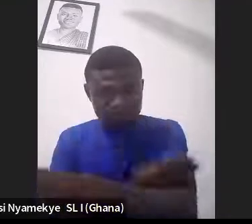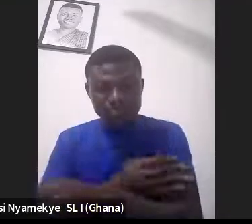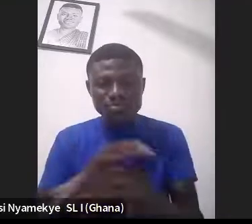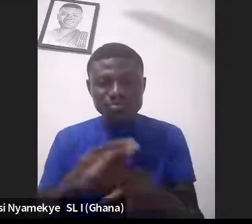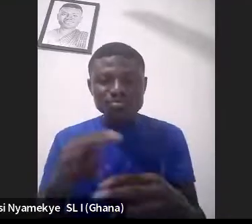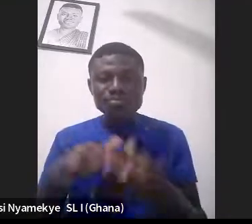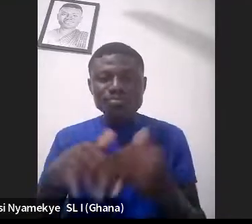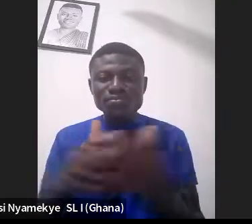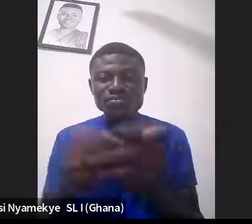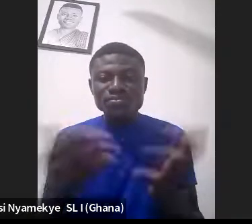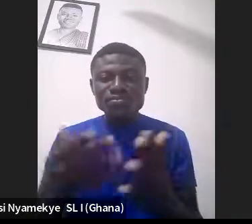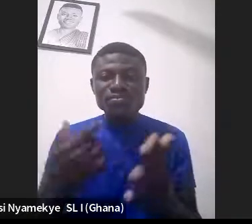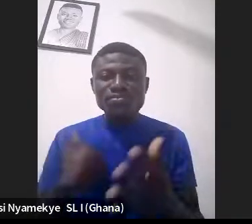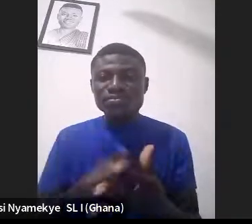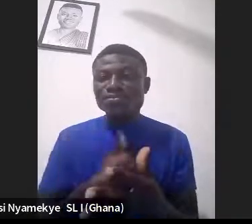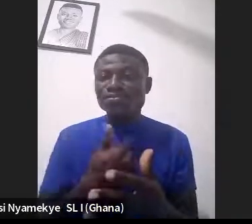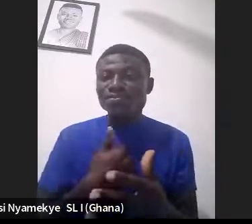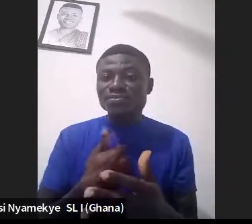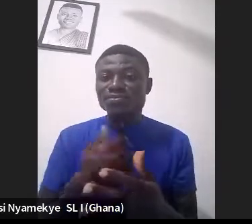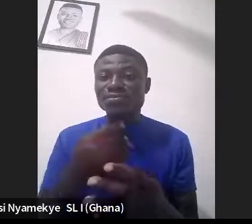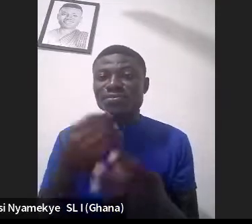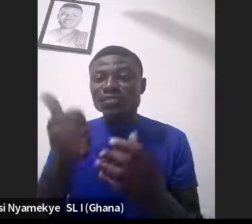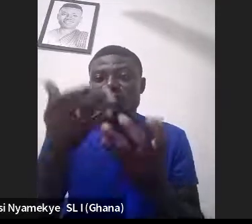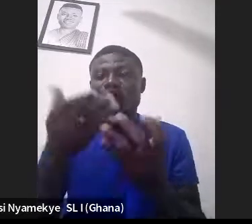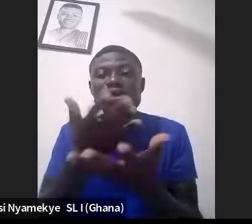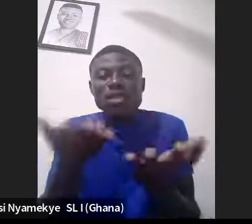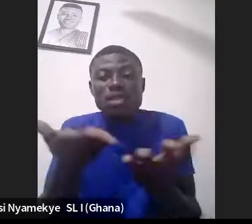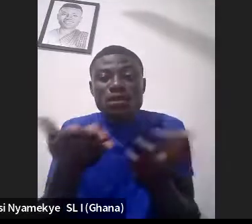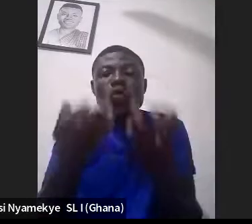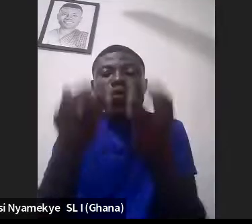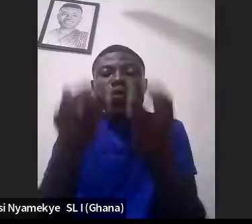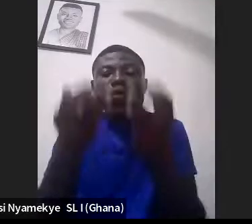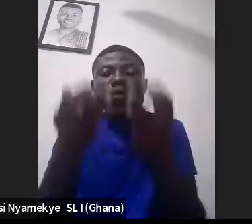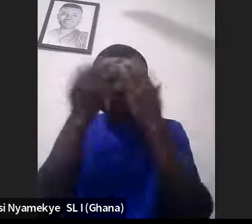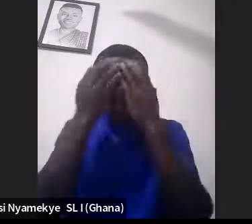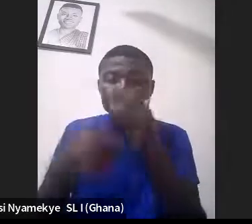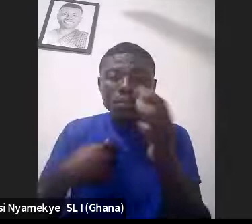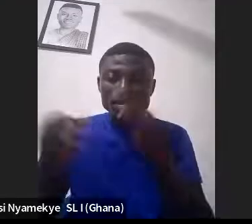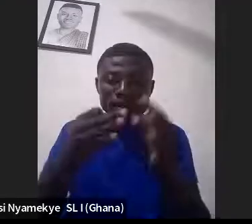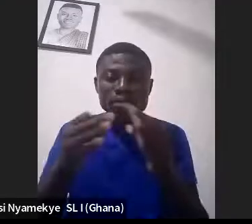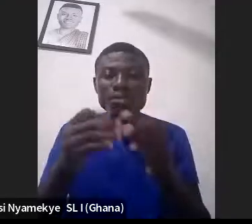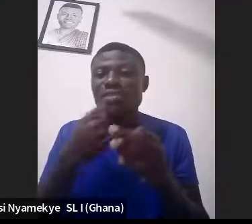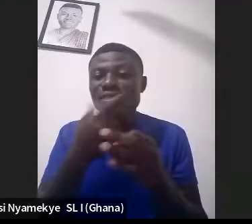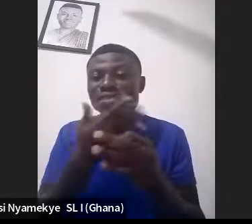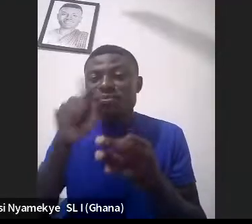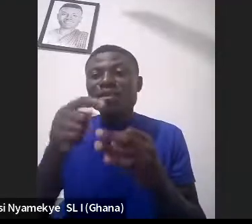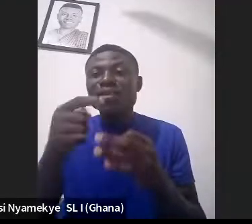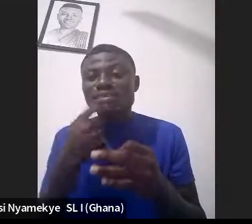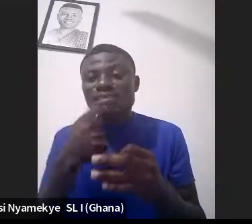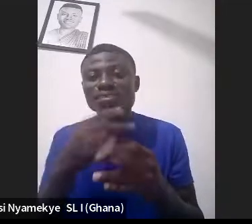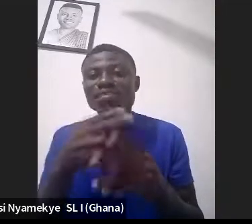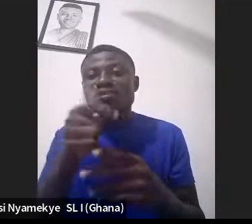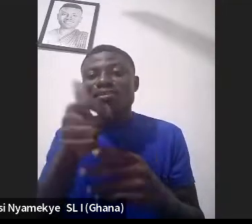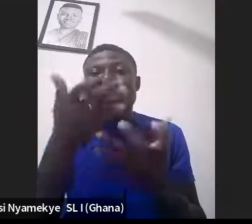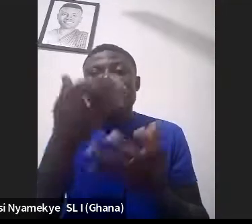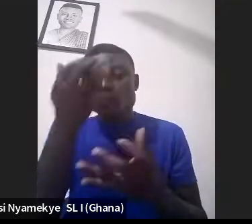hear what I have to say. I guess also if I say anything nice about him too, but